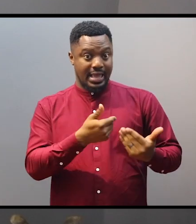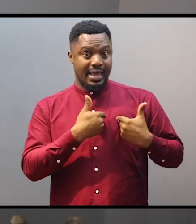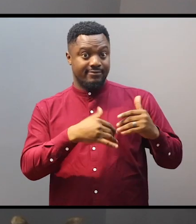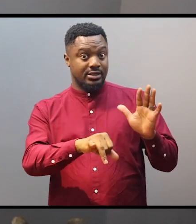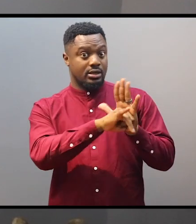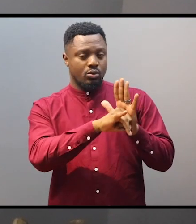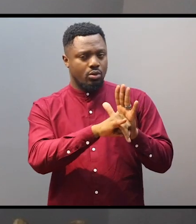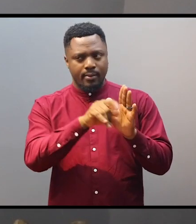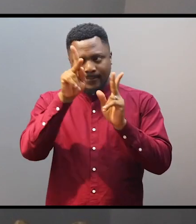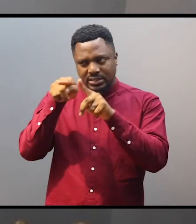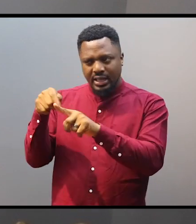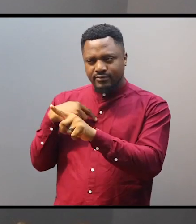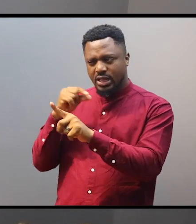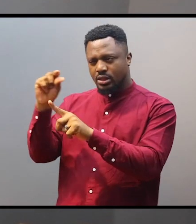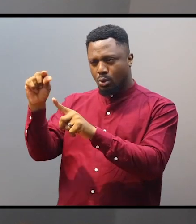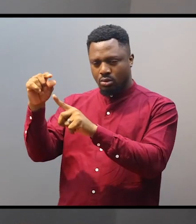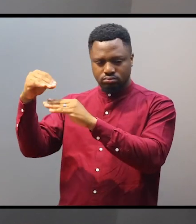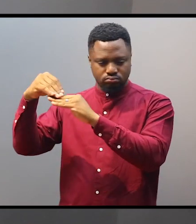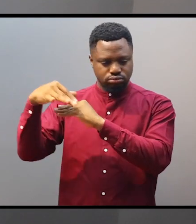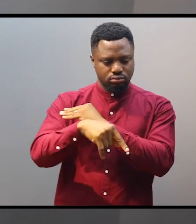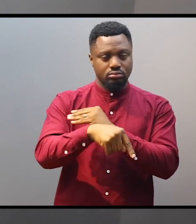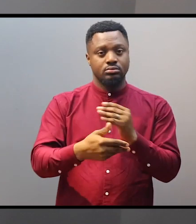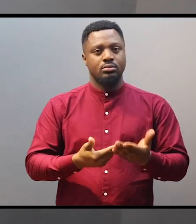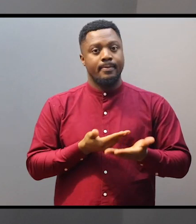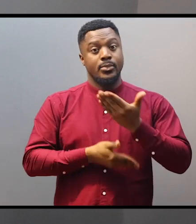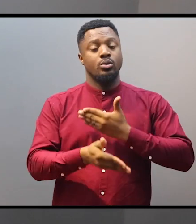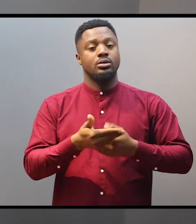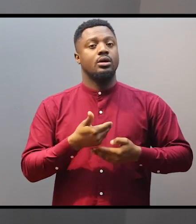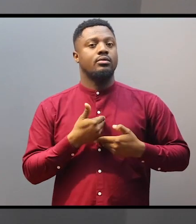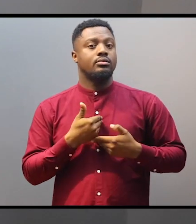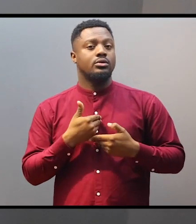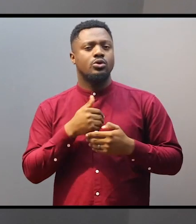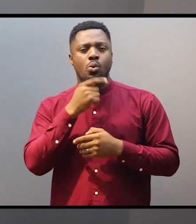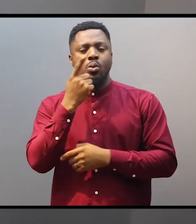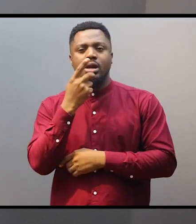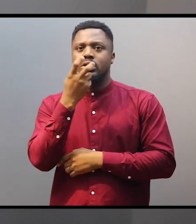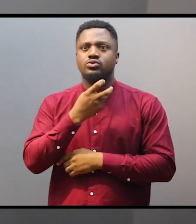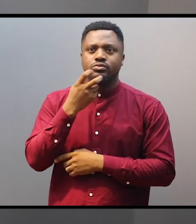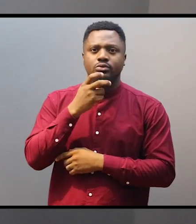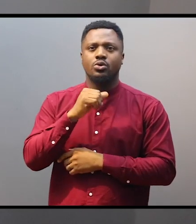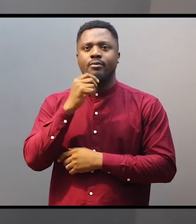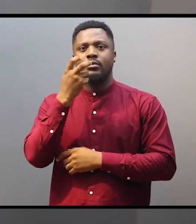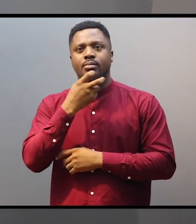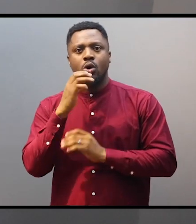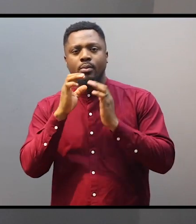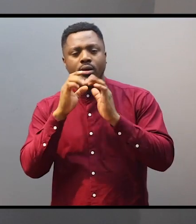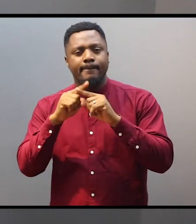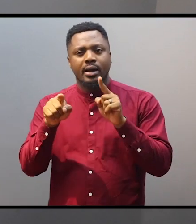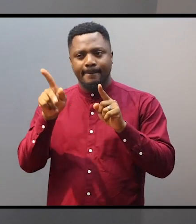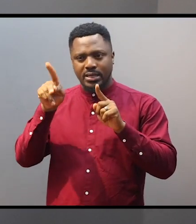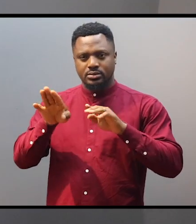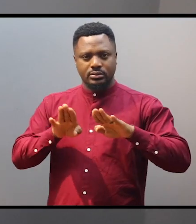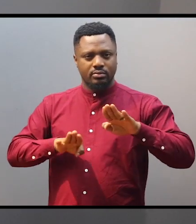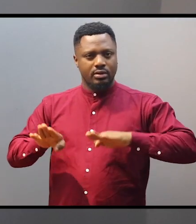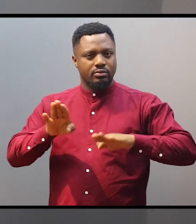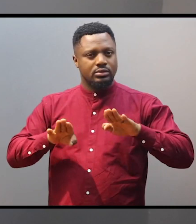be before us, or maybe we may see all the issues with talking and nonverbal communication, but the